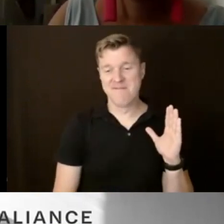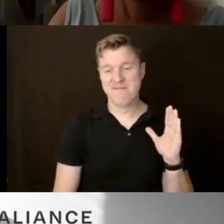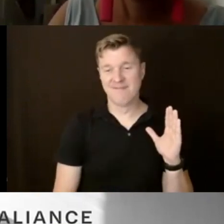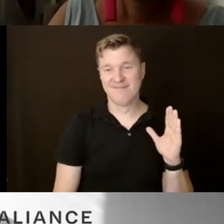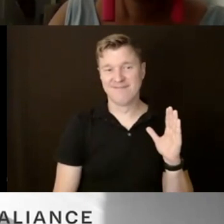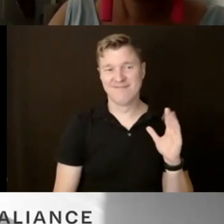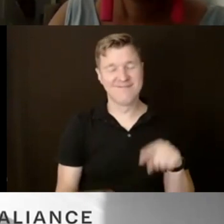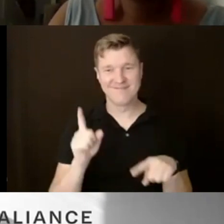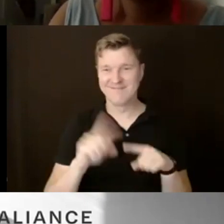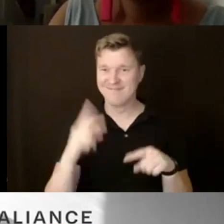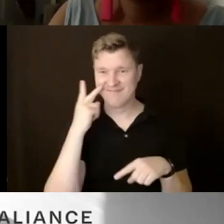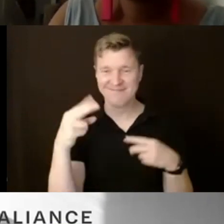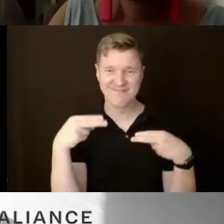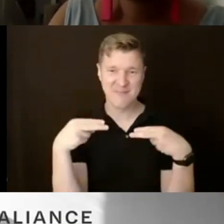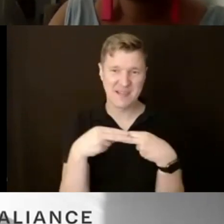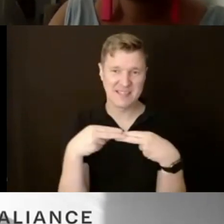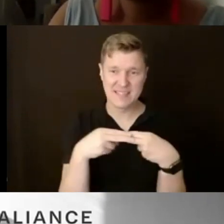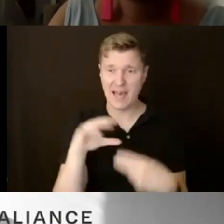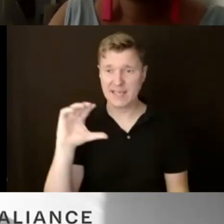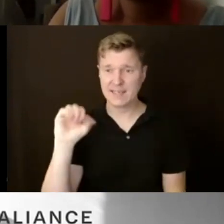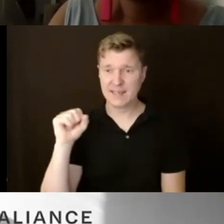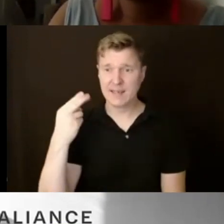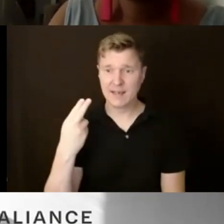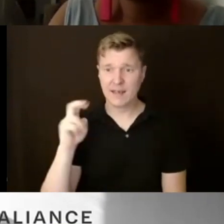can't see the slide, Shelby, but